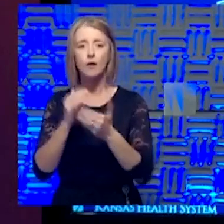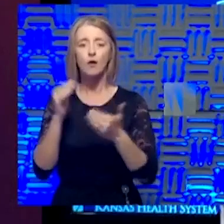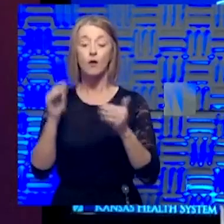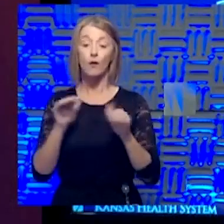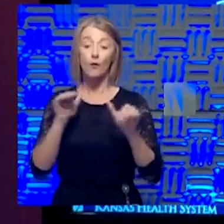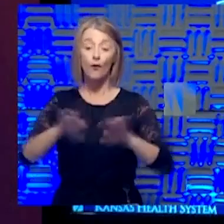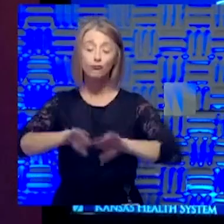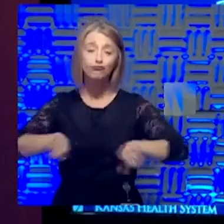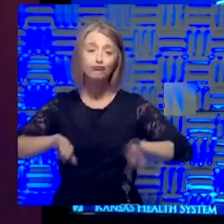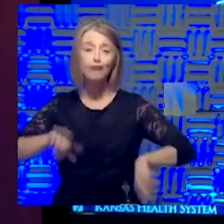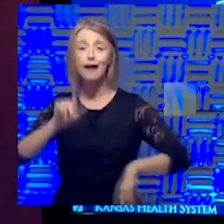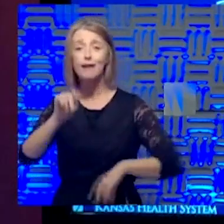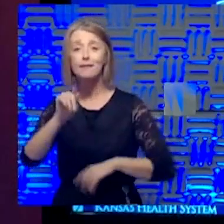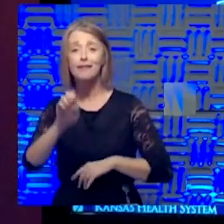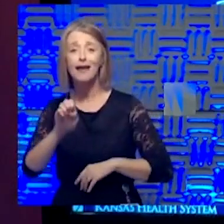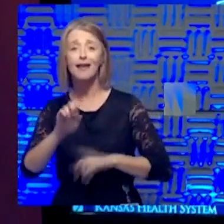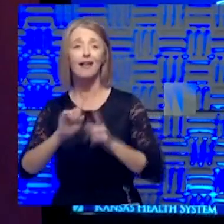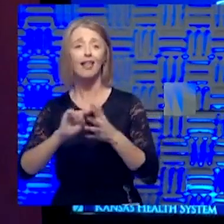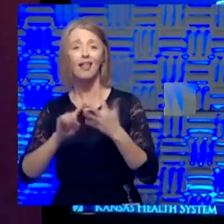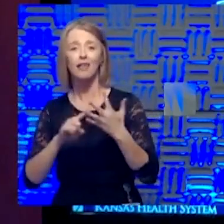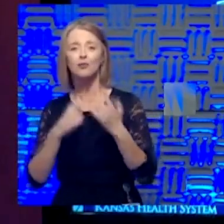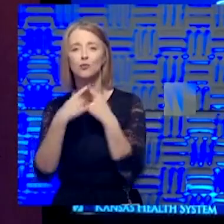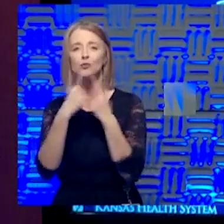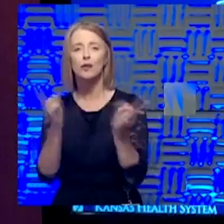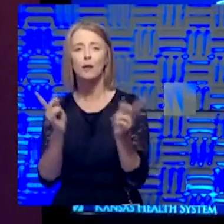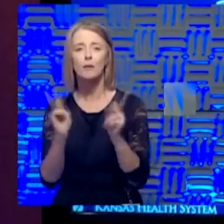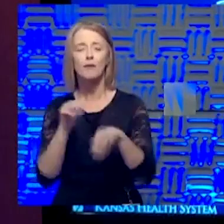and hanging out at bars?